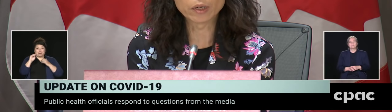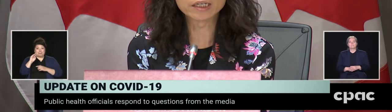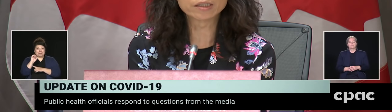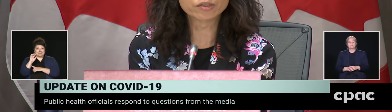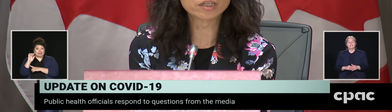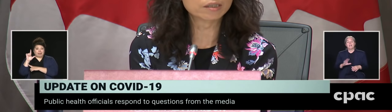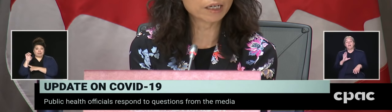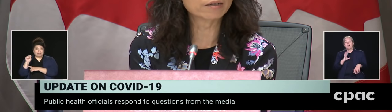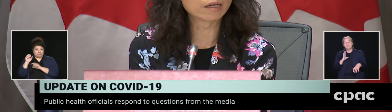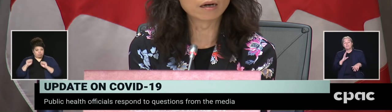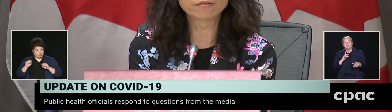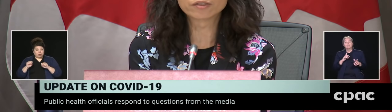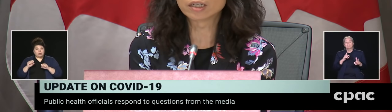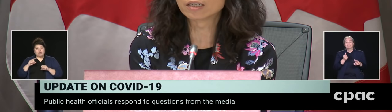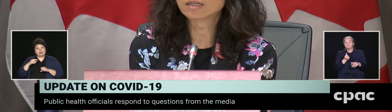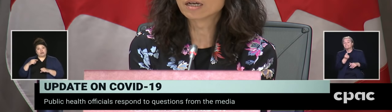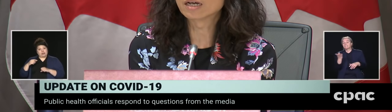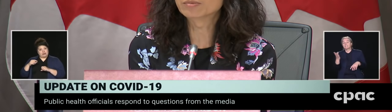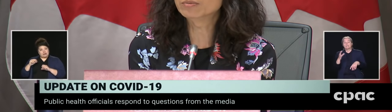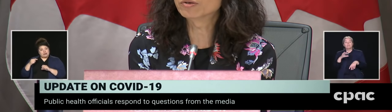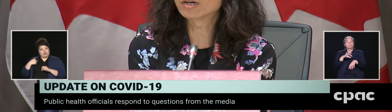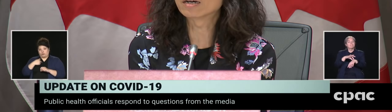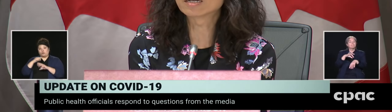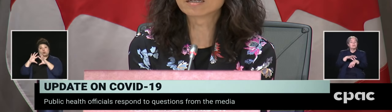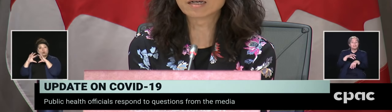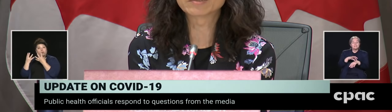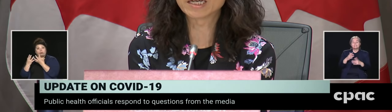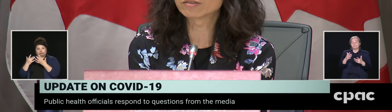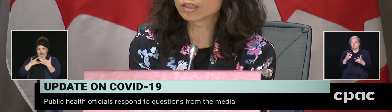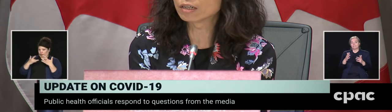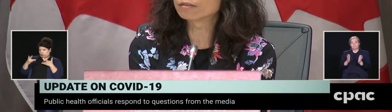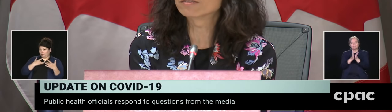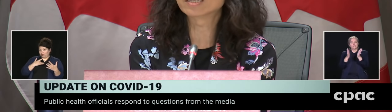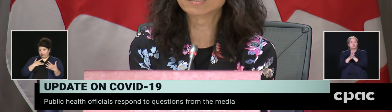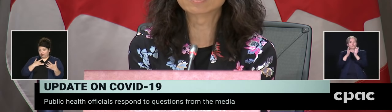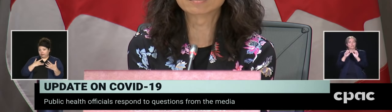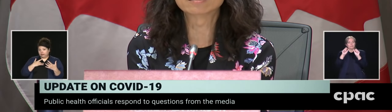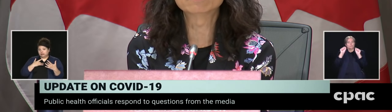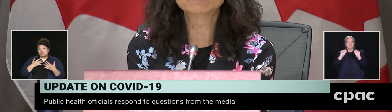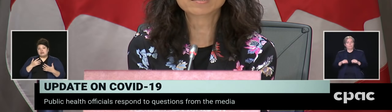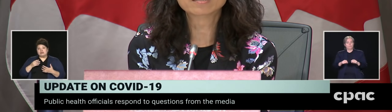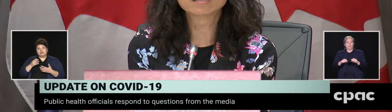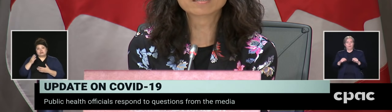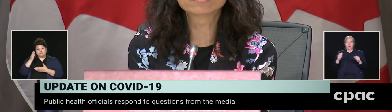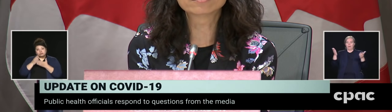are quite concerned about after people are coming out of their